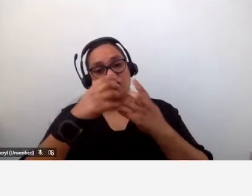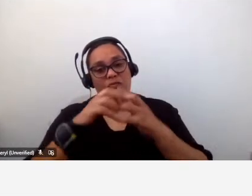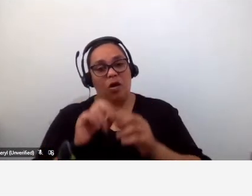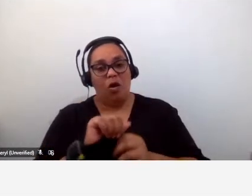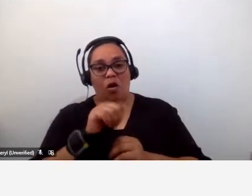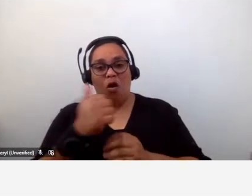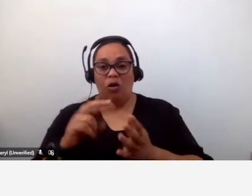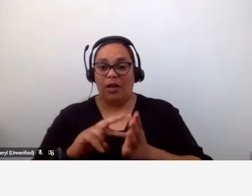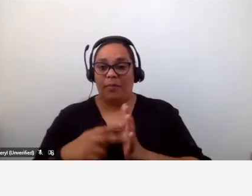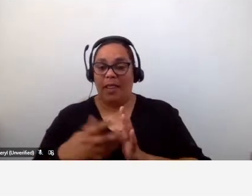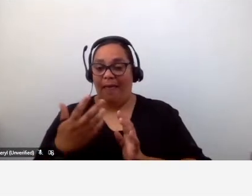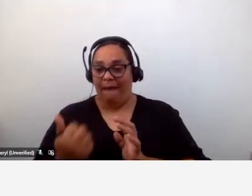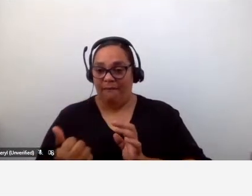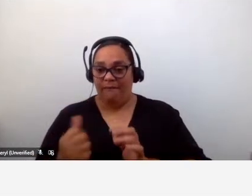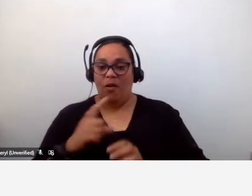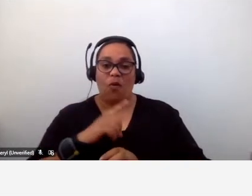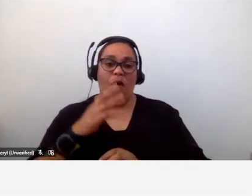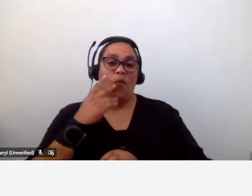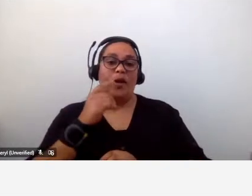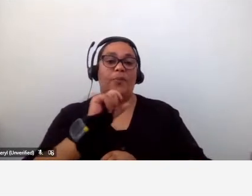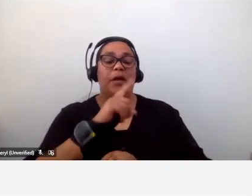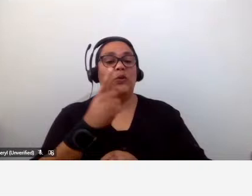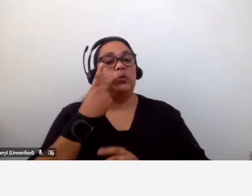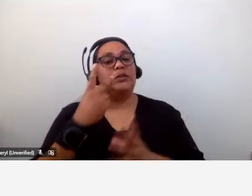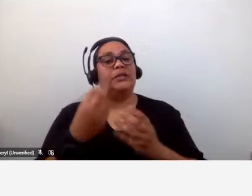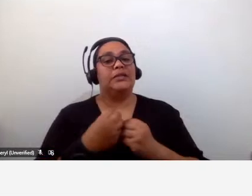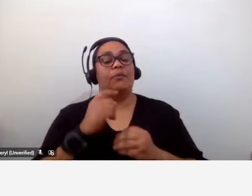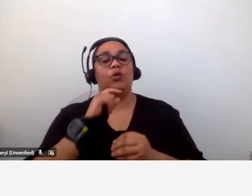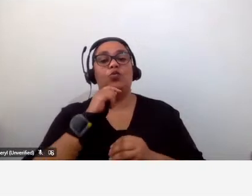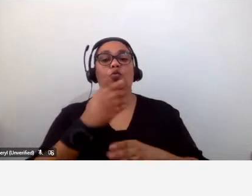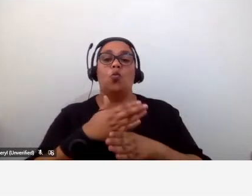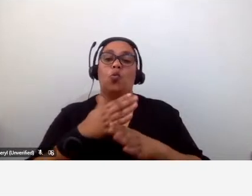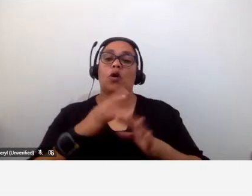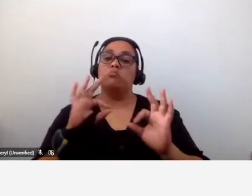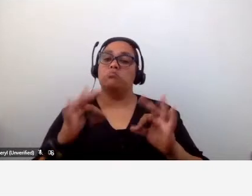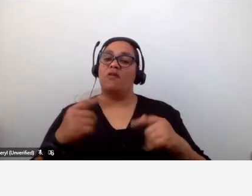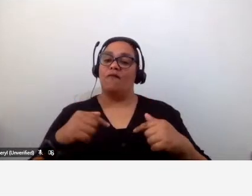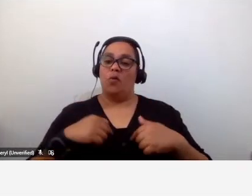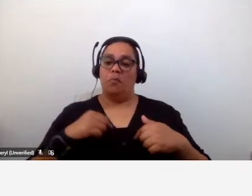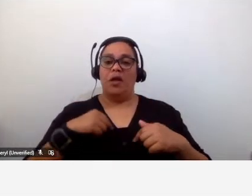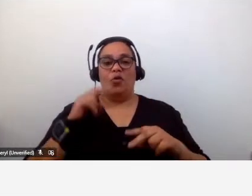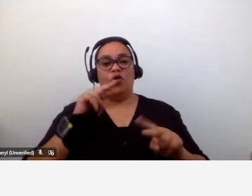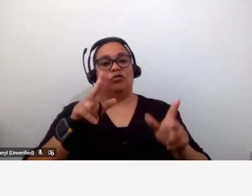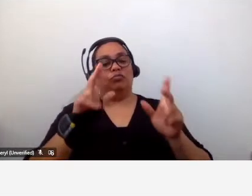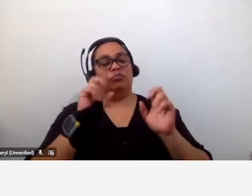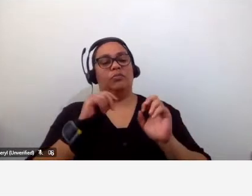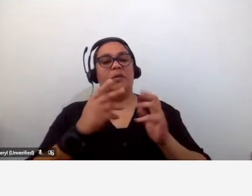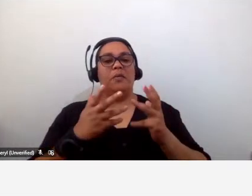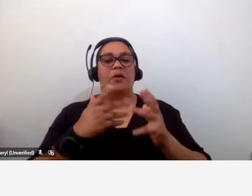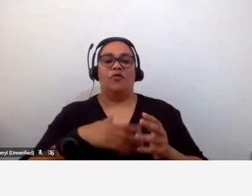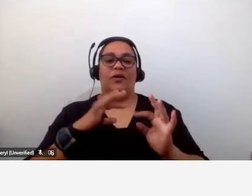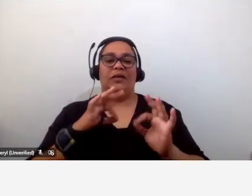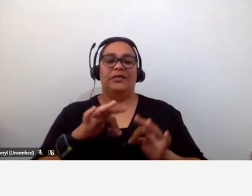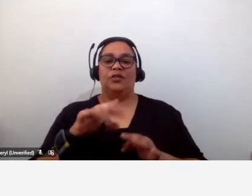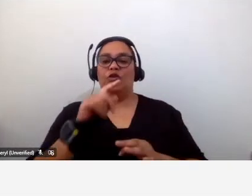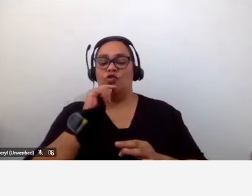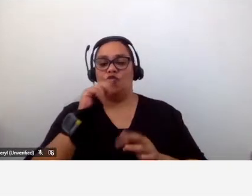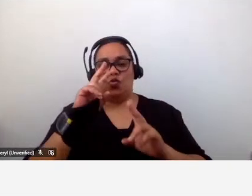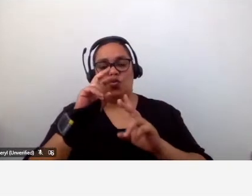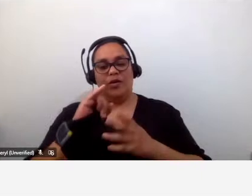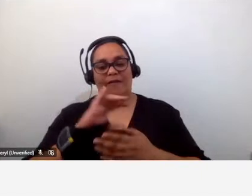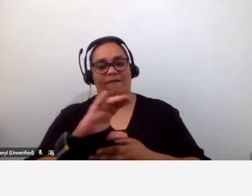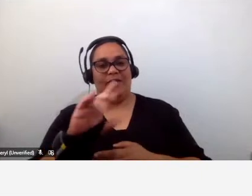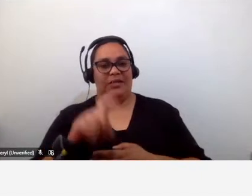alternative plans? Because when you see something that is working for you, I'm of the view that you must actually invest in it